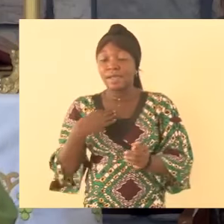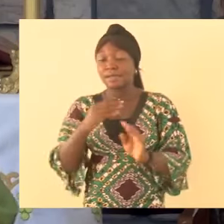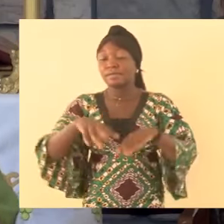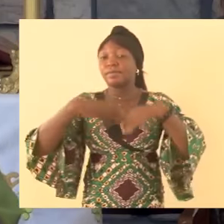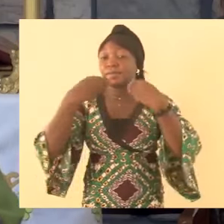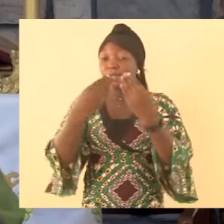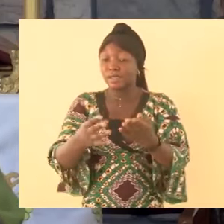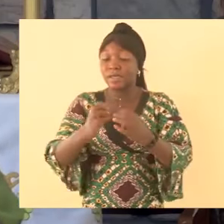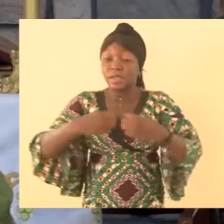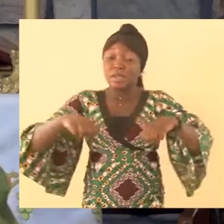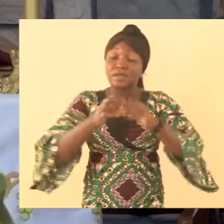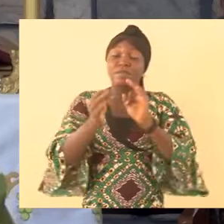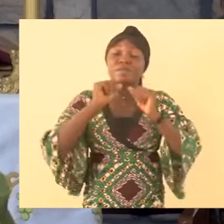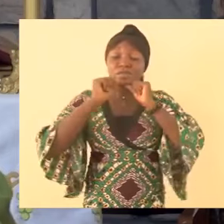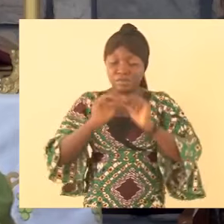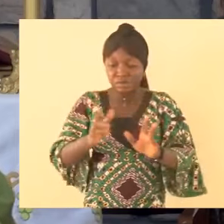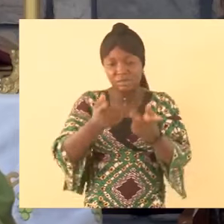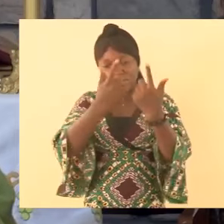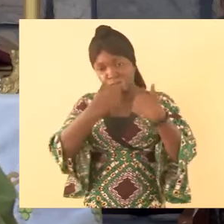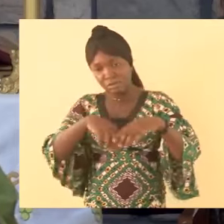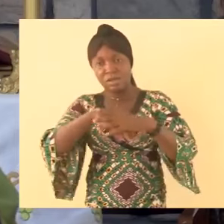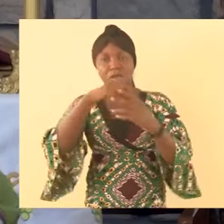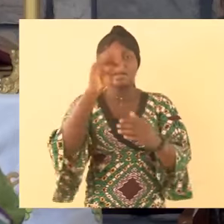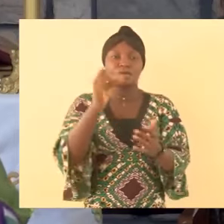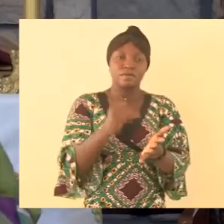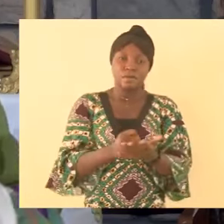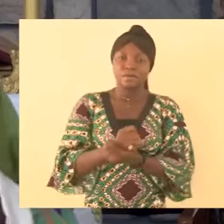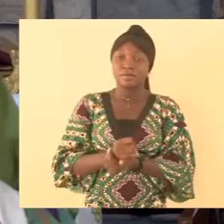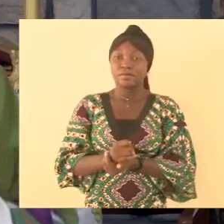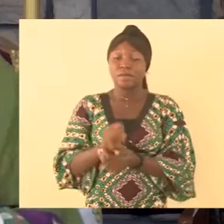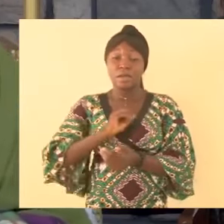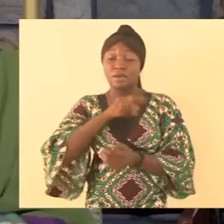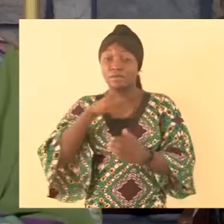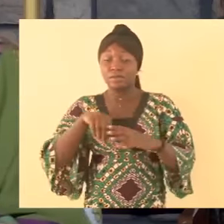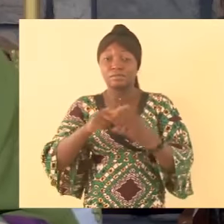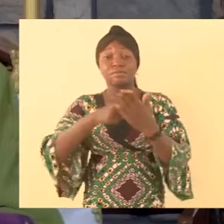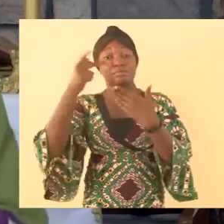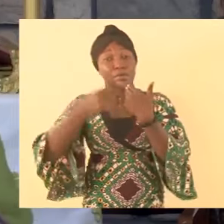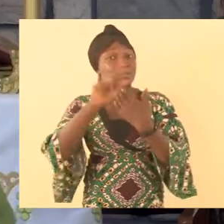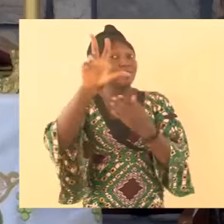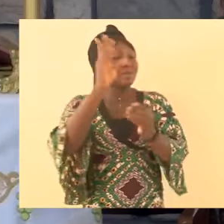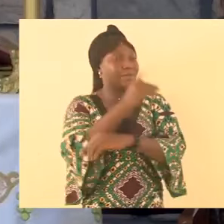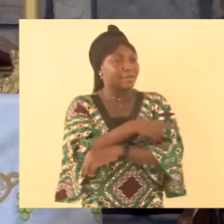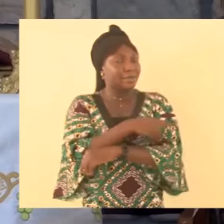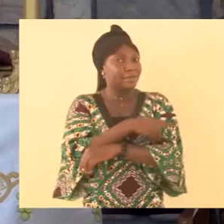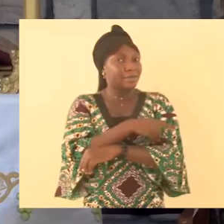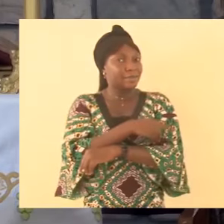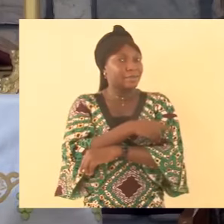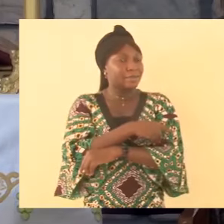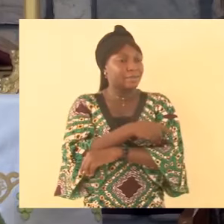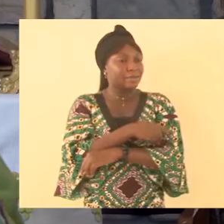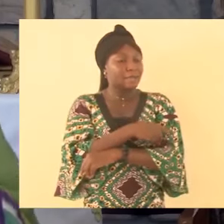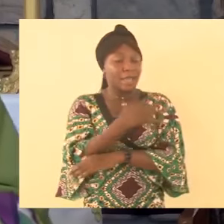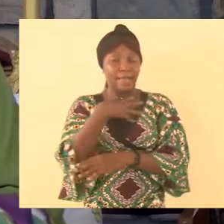and give even if nothing is going to come. Exactly. I was at an event a few days ago I was at an event a few days